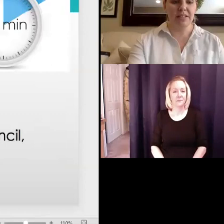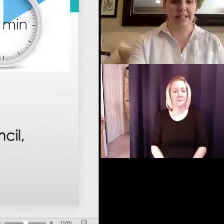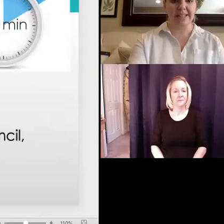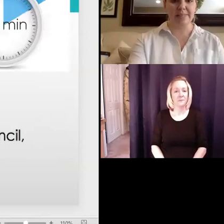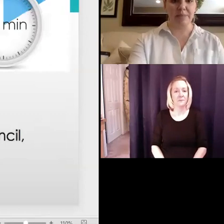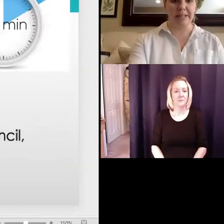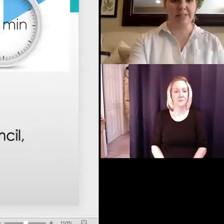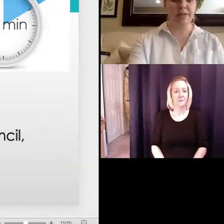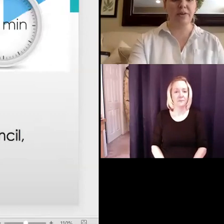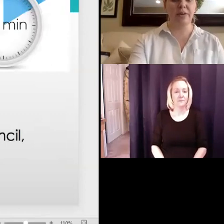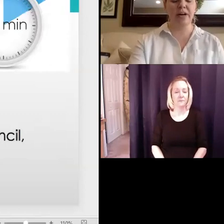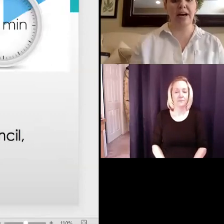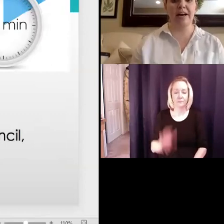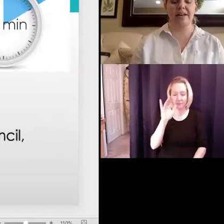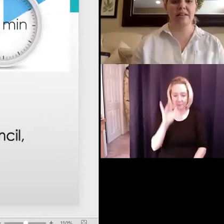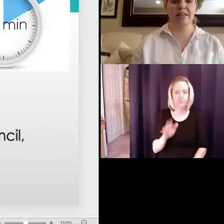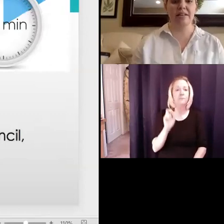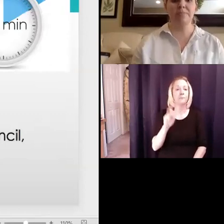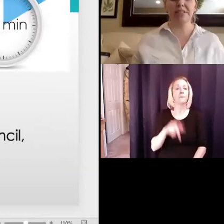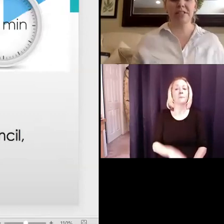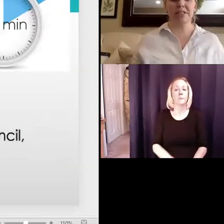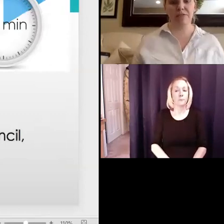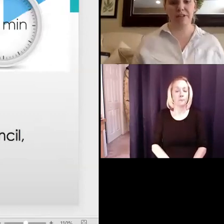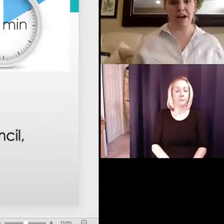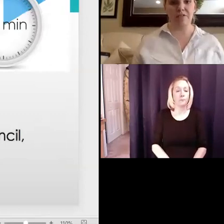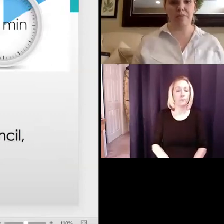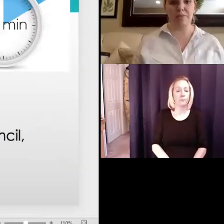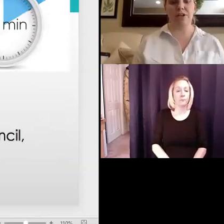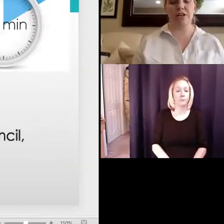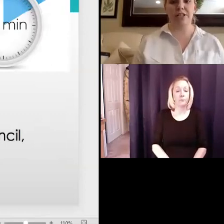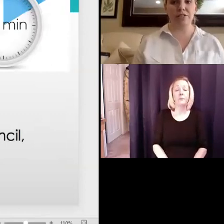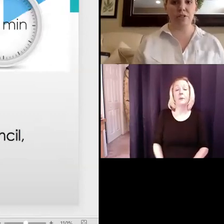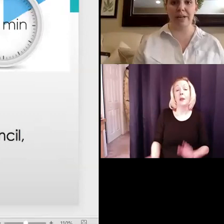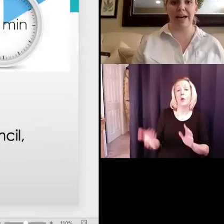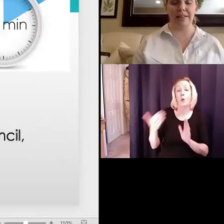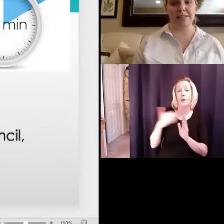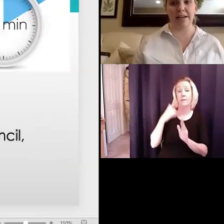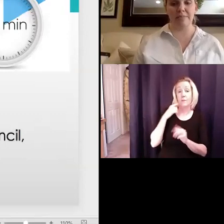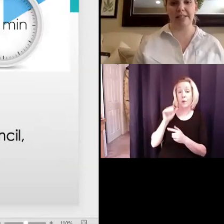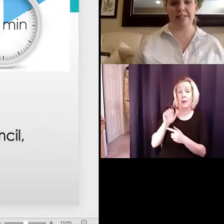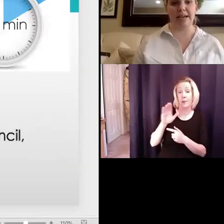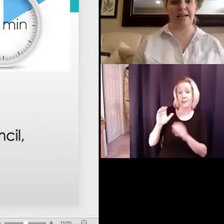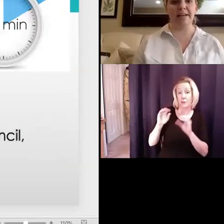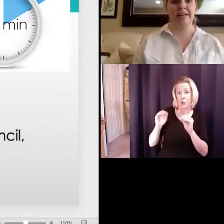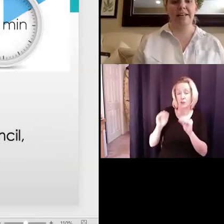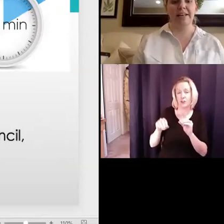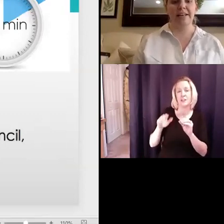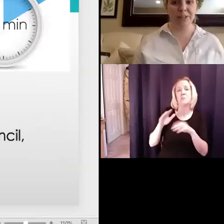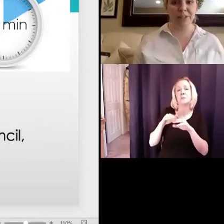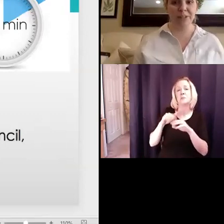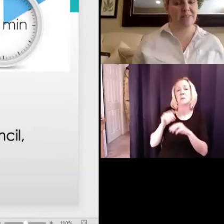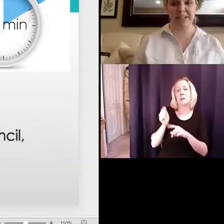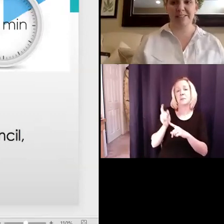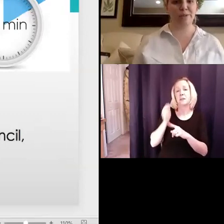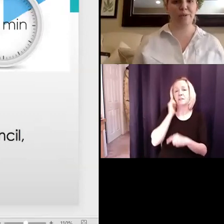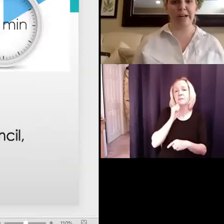Sorry, I lost my place. So something to think about for alphabet instruction is doing at least 10 minutes a day. If you only have